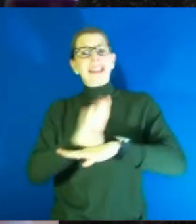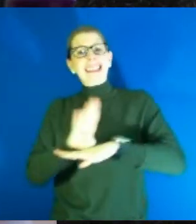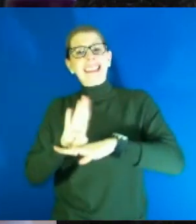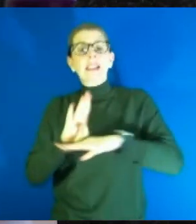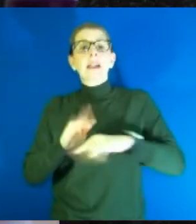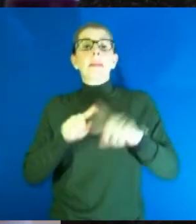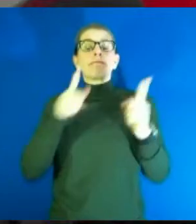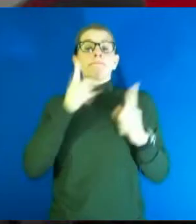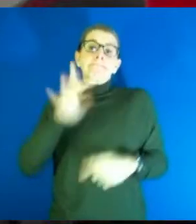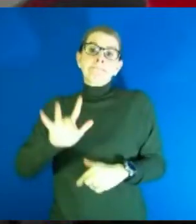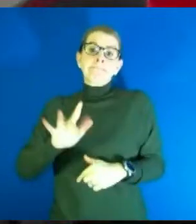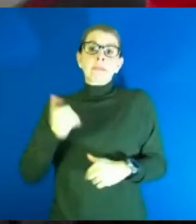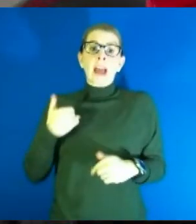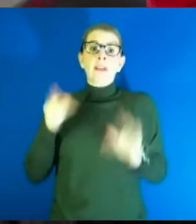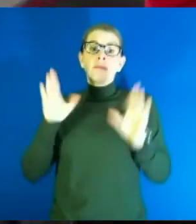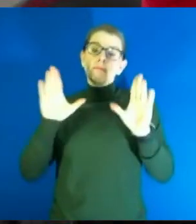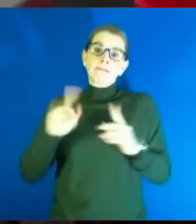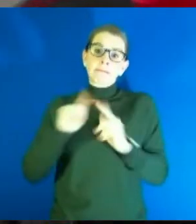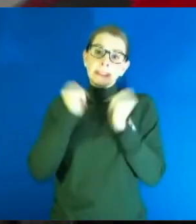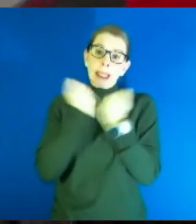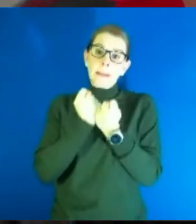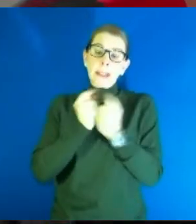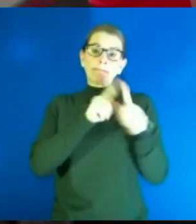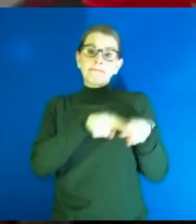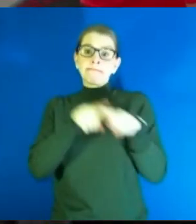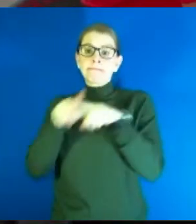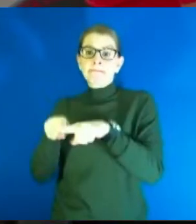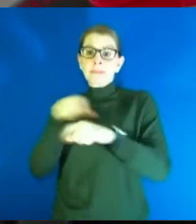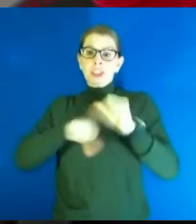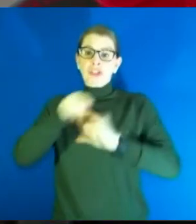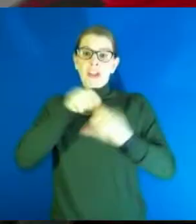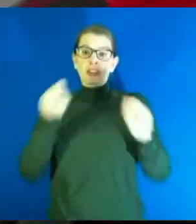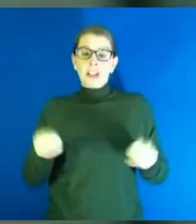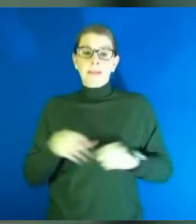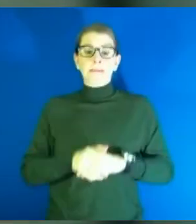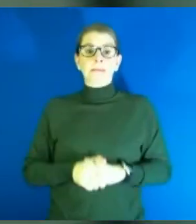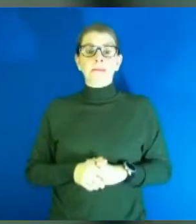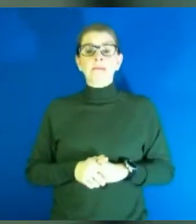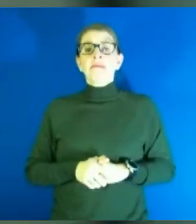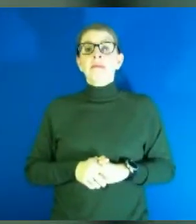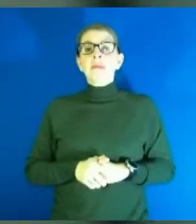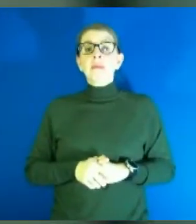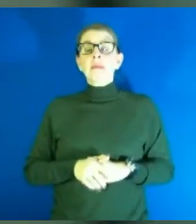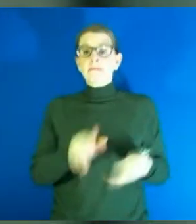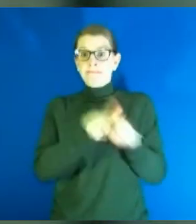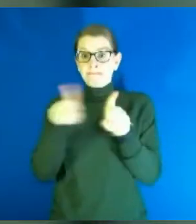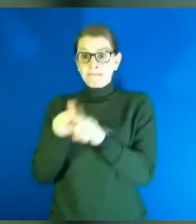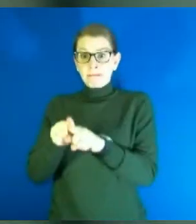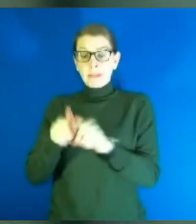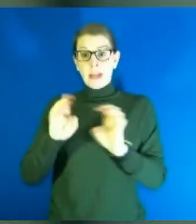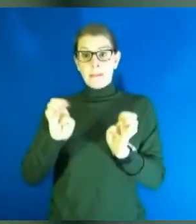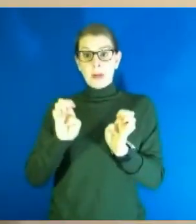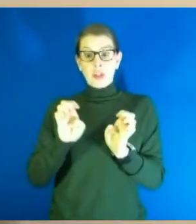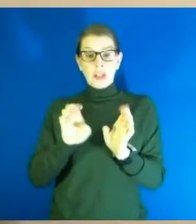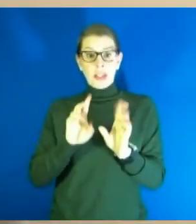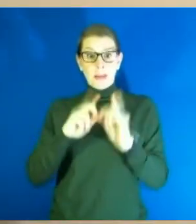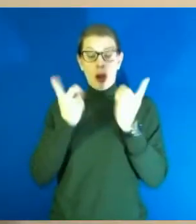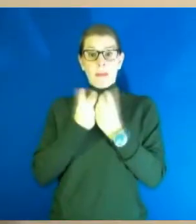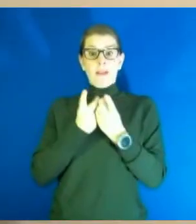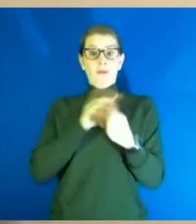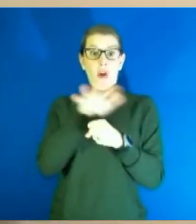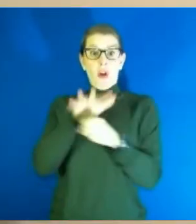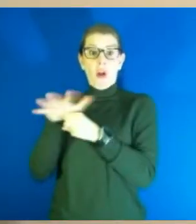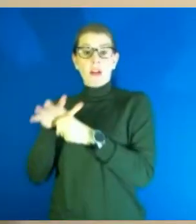we have a great team here, and we've been able to rely on each other. Emergency department, this is Stacy. But even with a full emergency department, Grott says, if you're having a